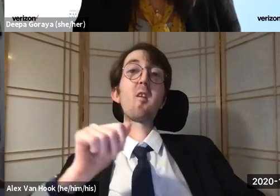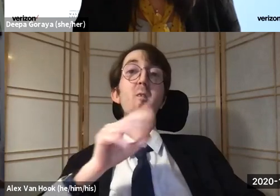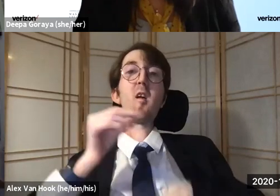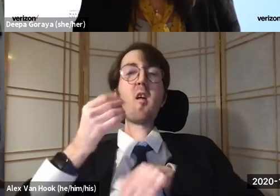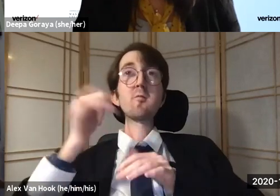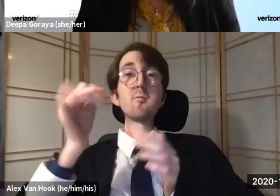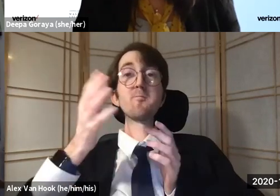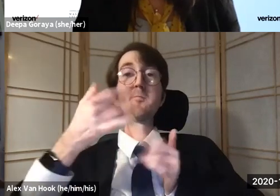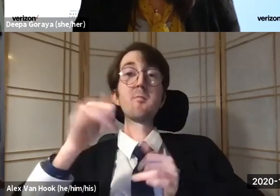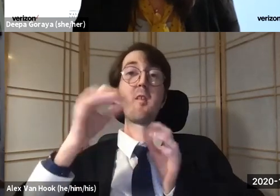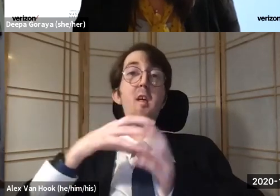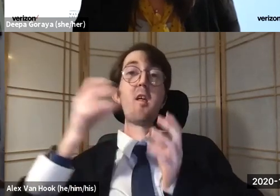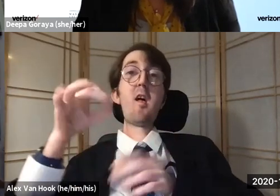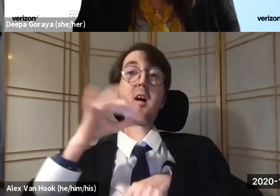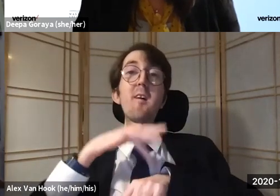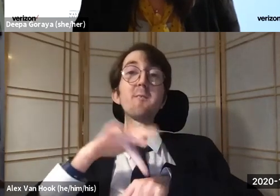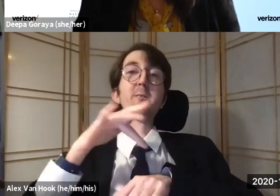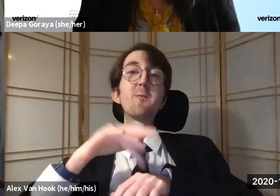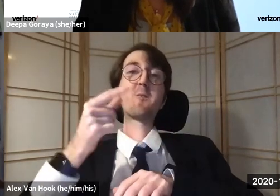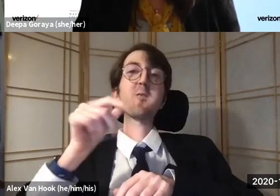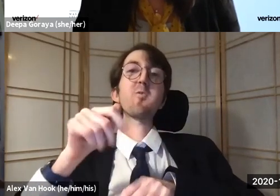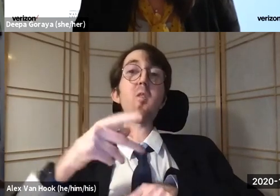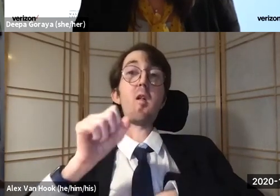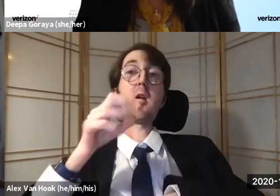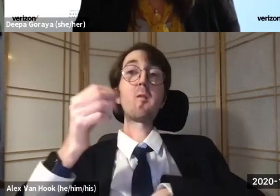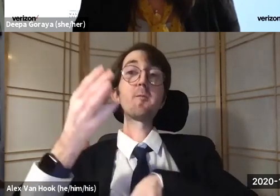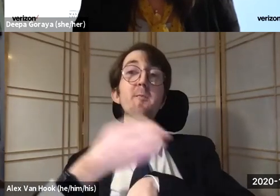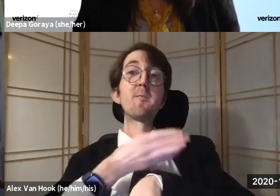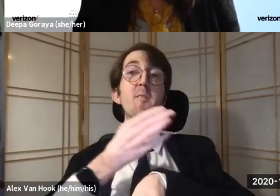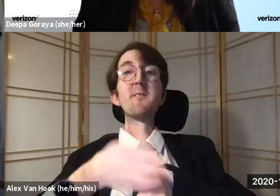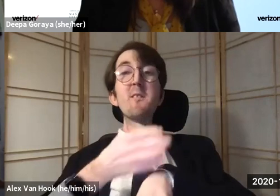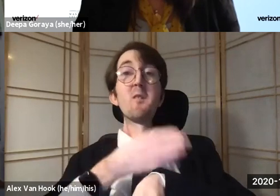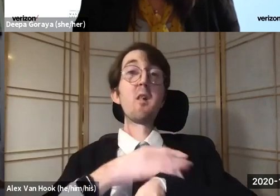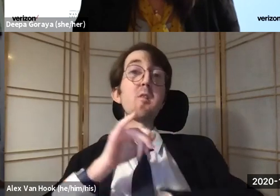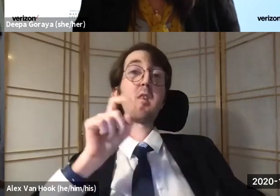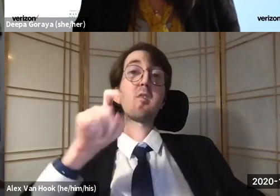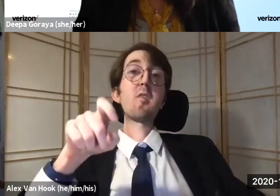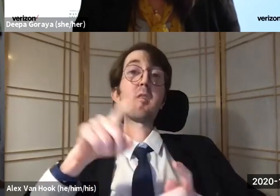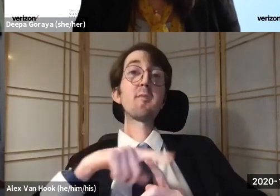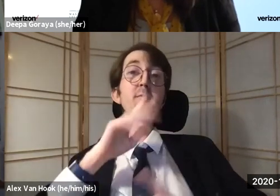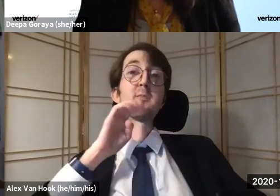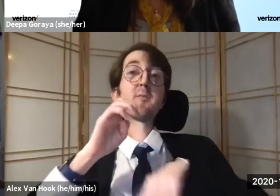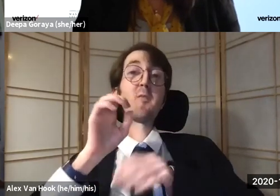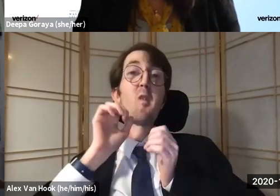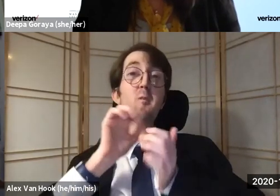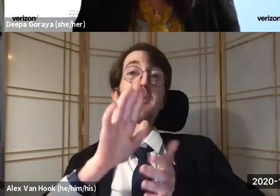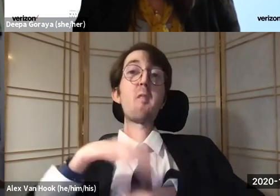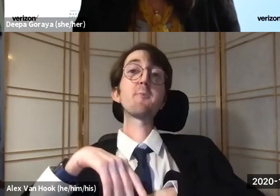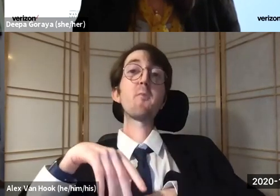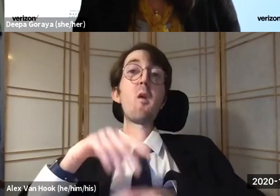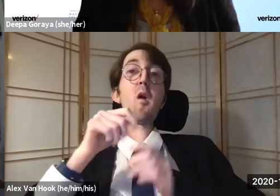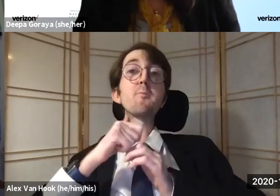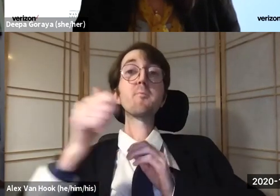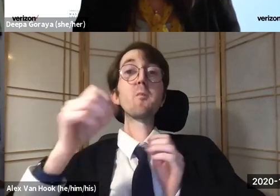interpreting the ADA, and there are still a lot of gaps as well as improvement that need to be approached. We